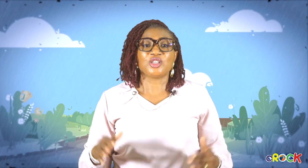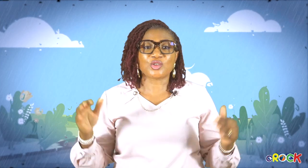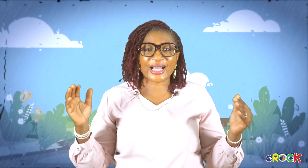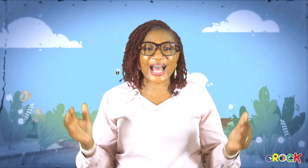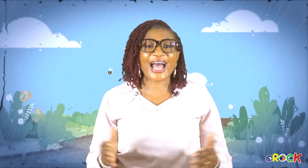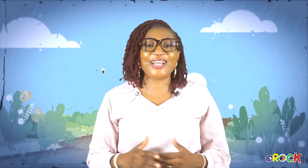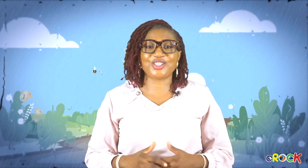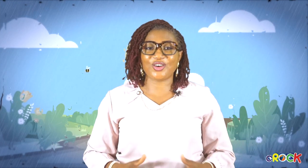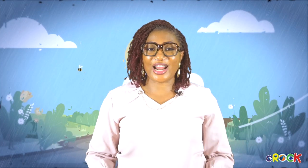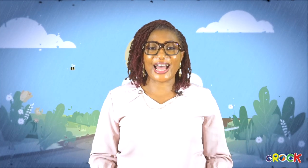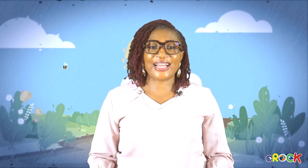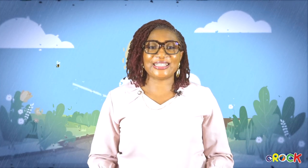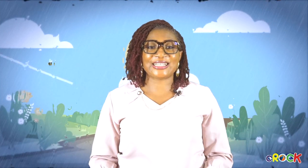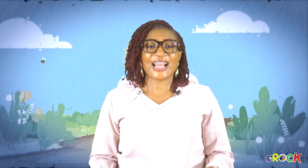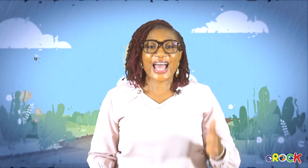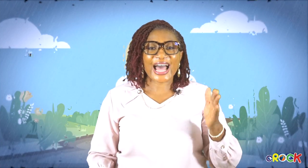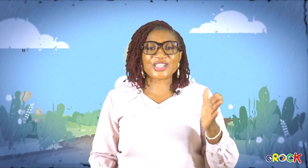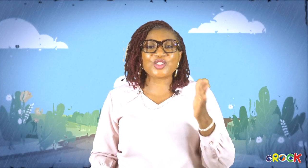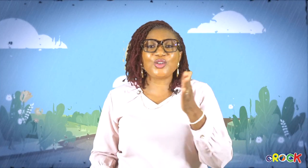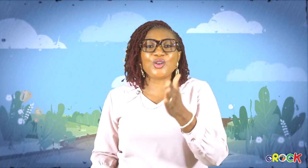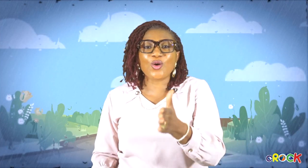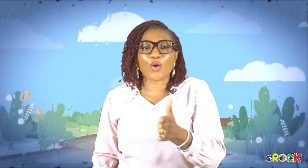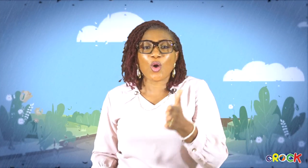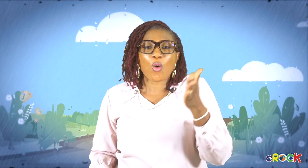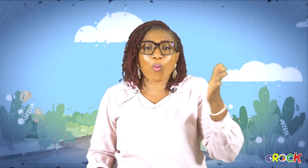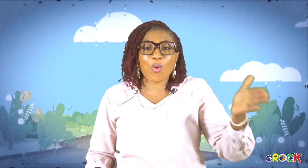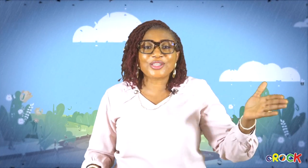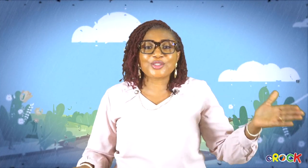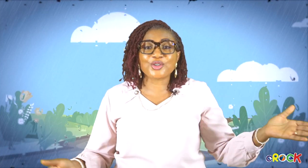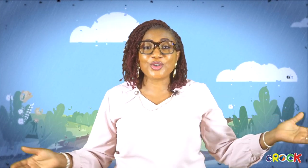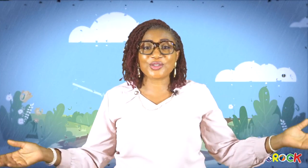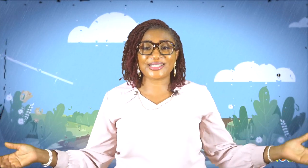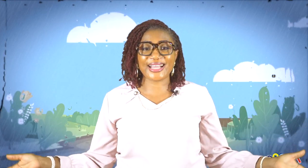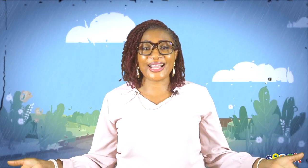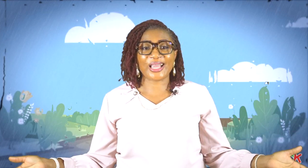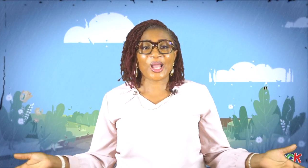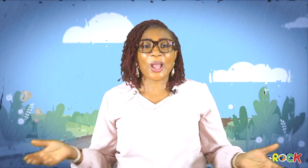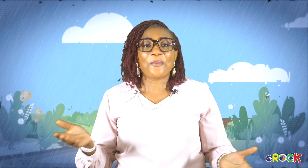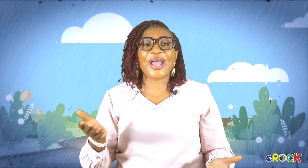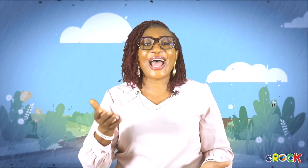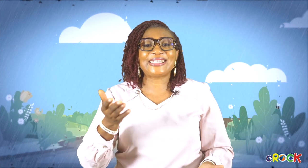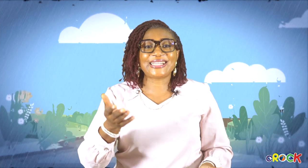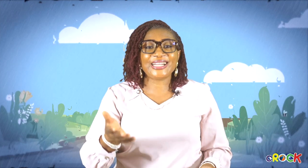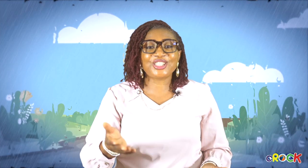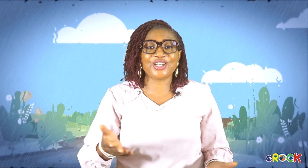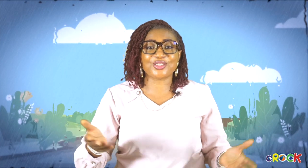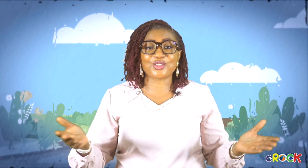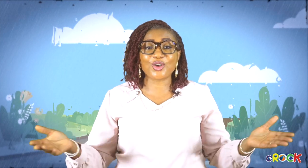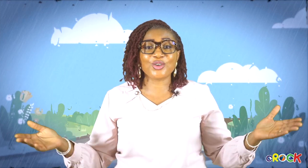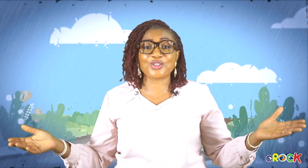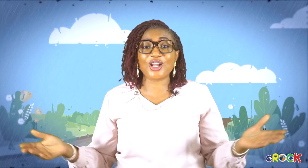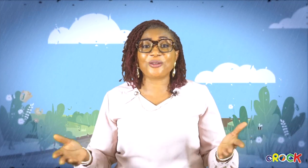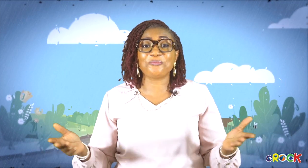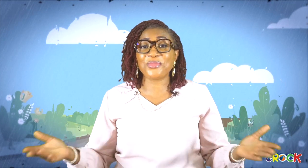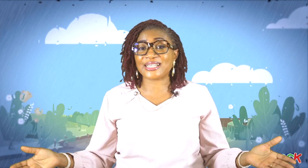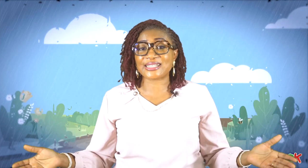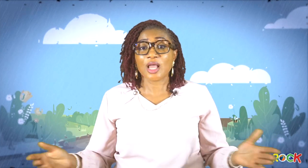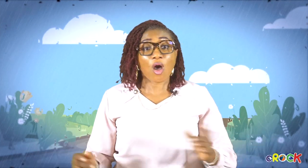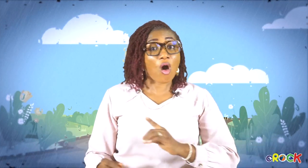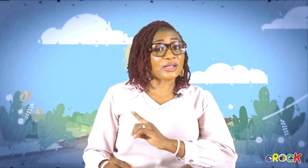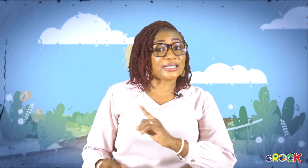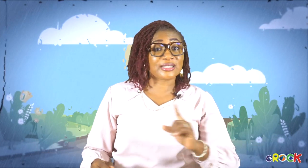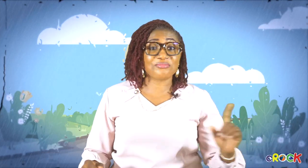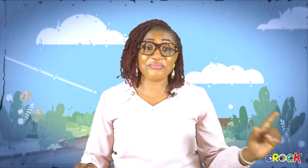Spirit to guide your eyes. As you look, what do you see? Pay attention so you do not